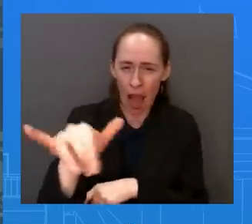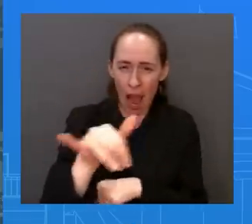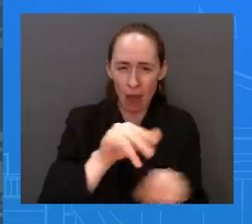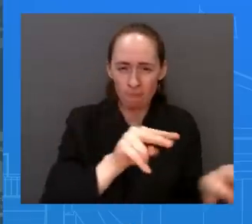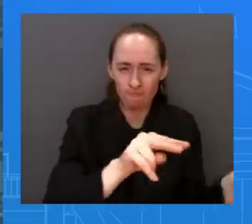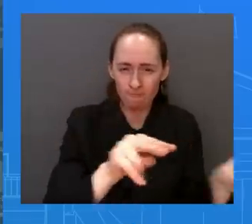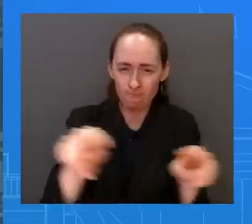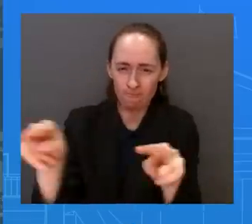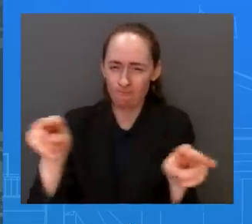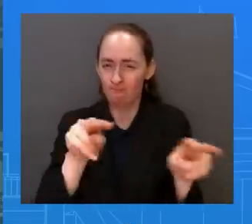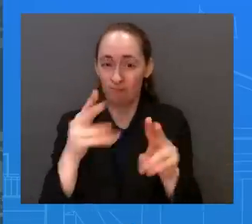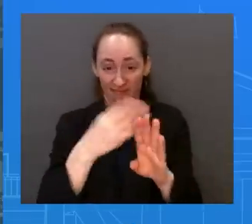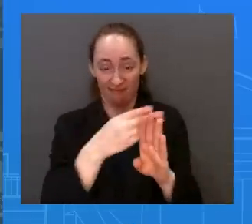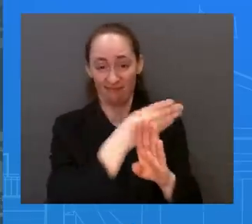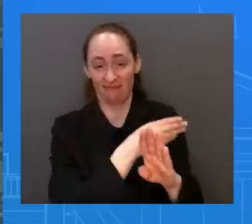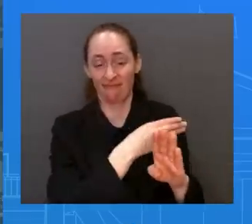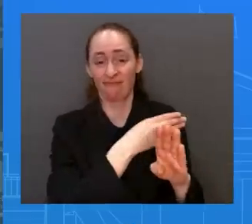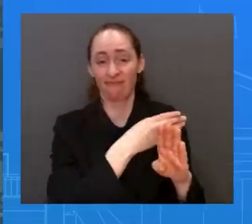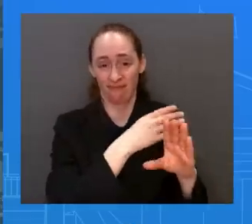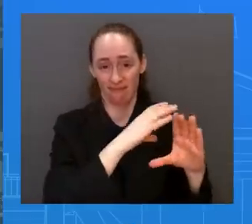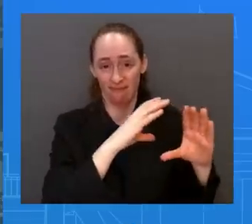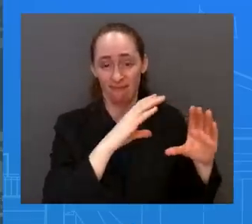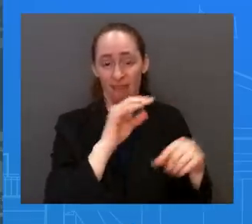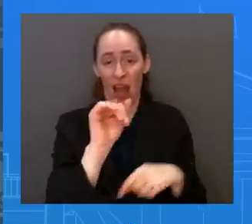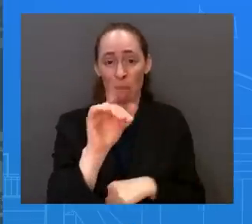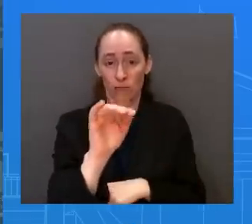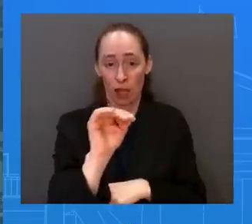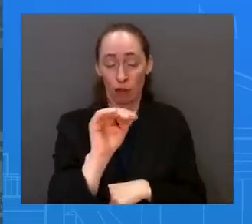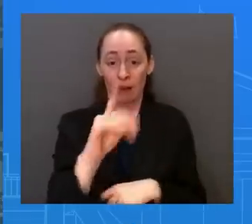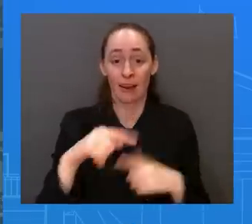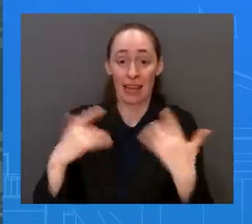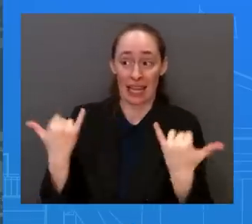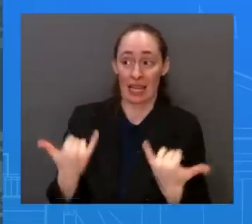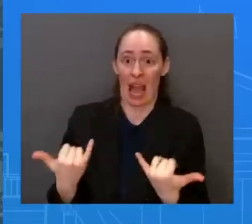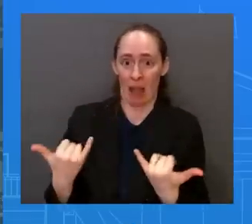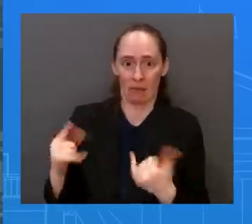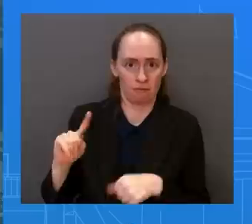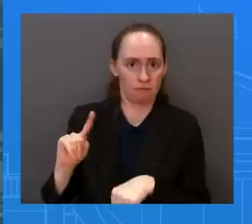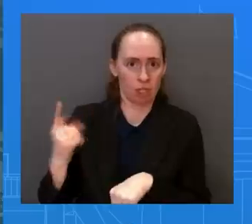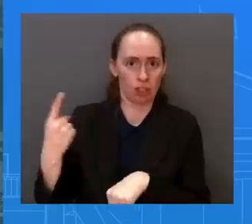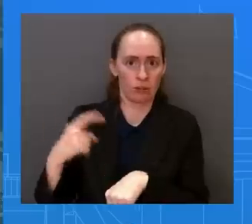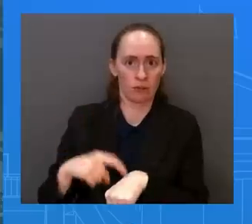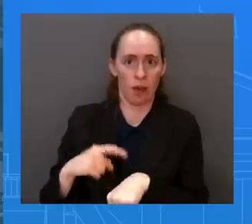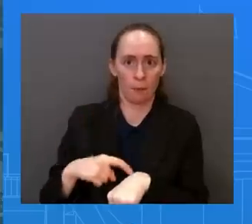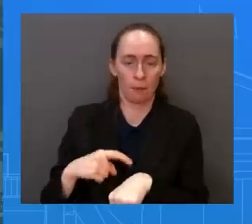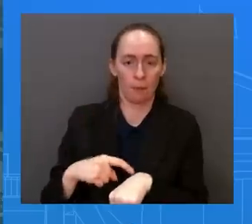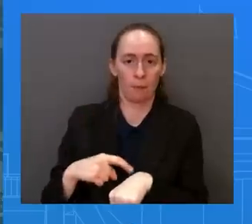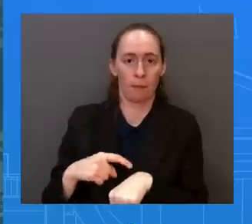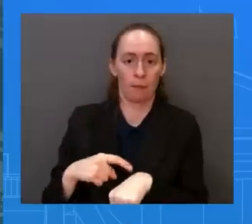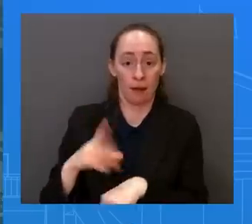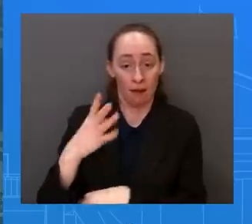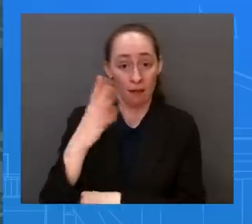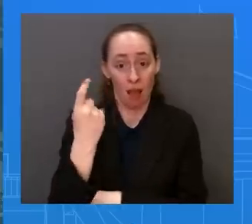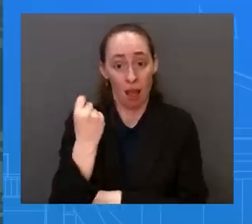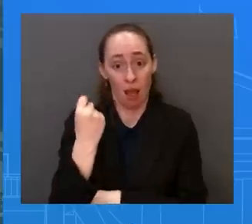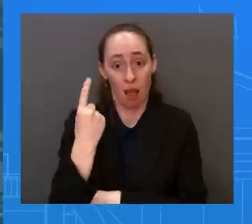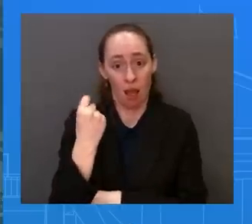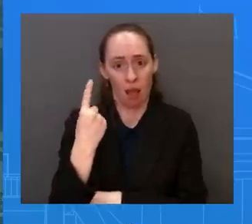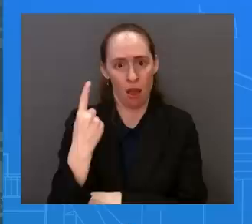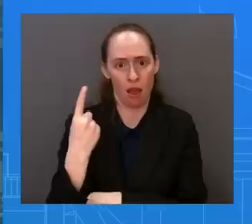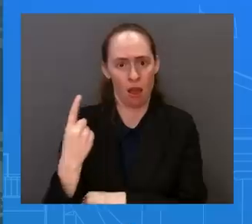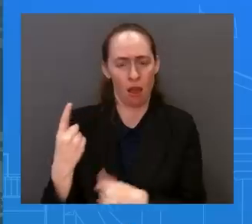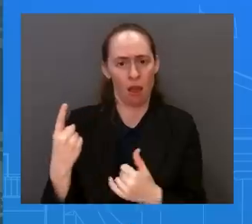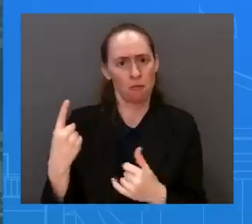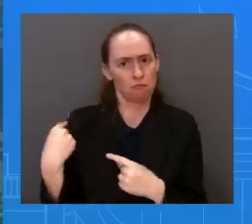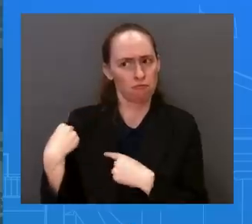of the beginning of this administration's, but never for this duration of time, as we know. This information was discovered prior to